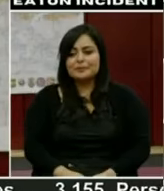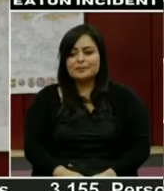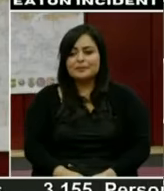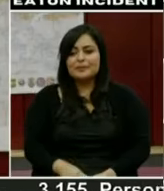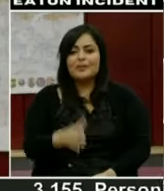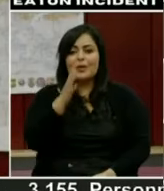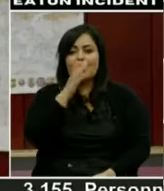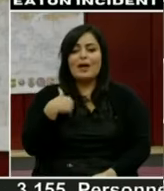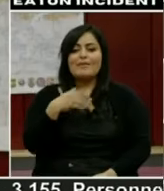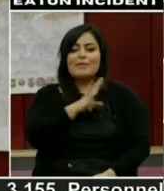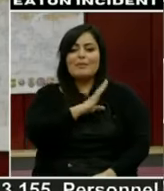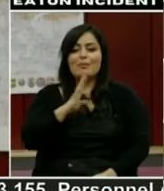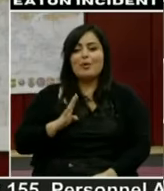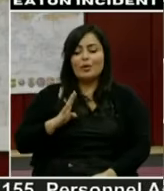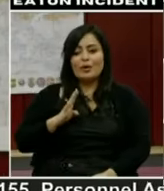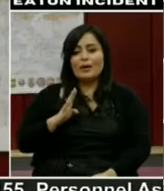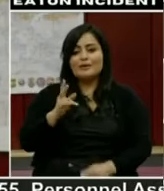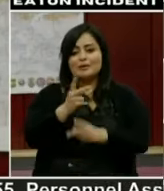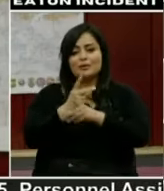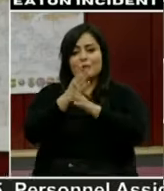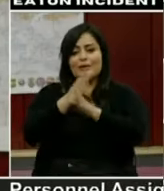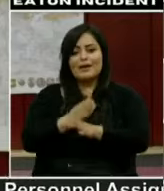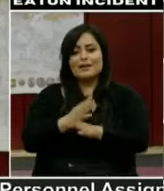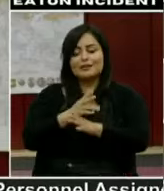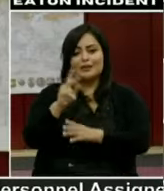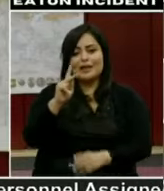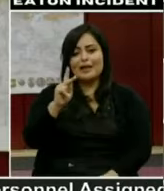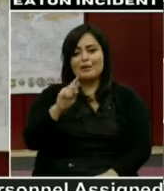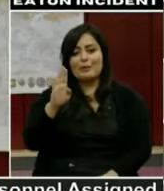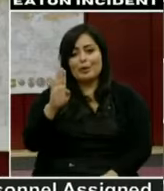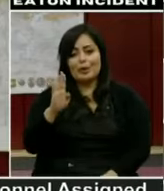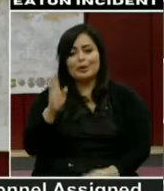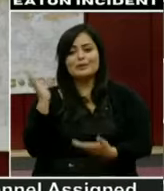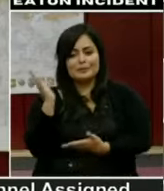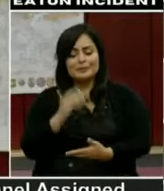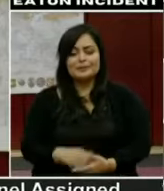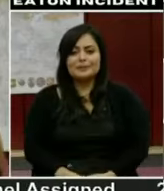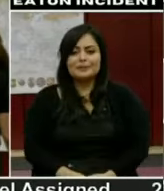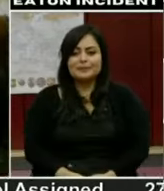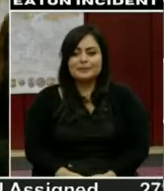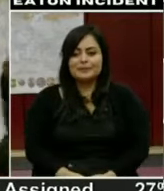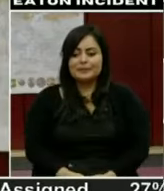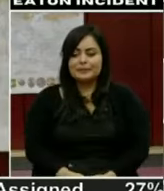of Supervisors Catherine Barger to start with her questions.